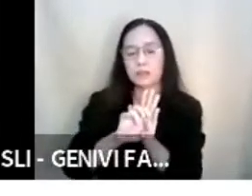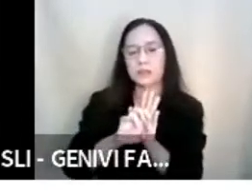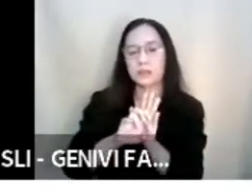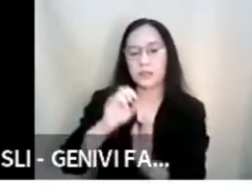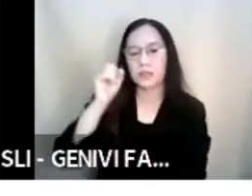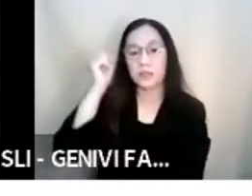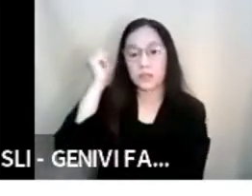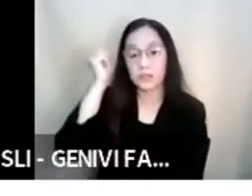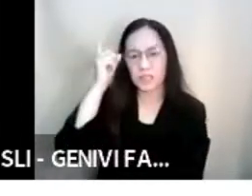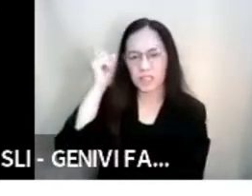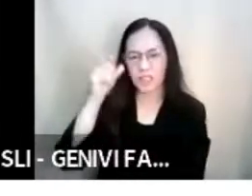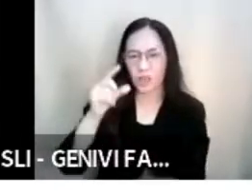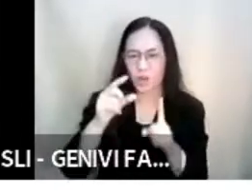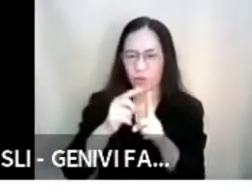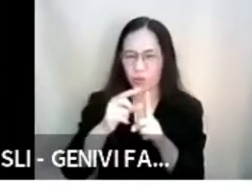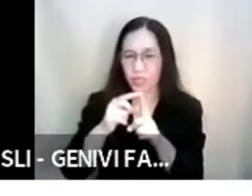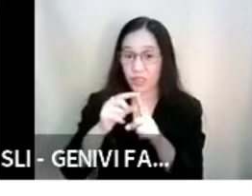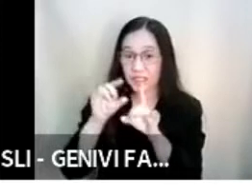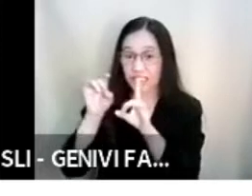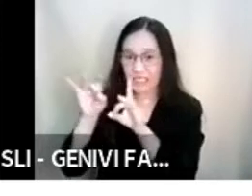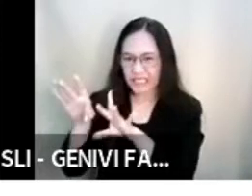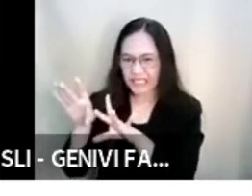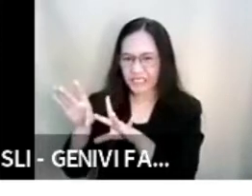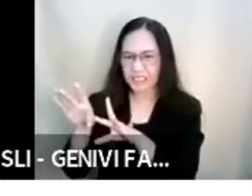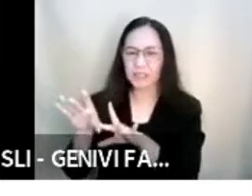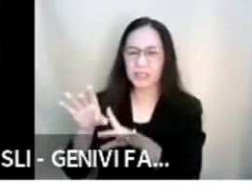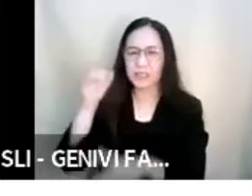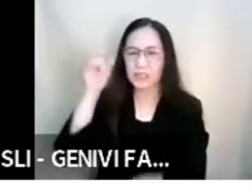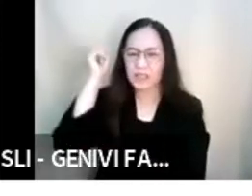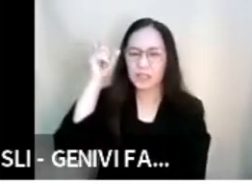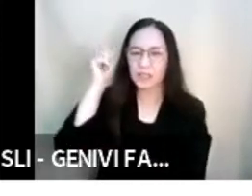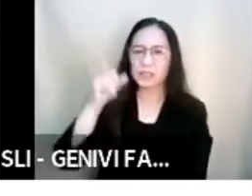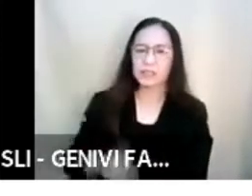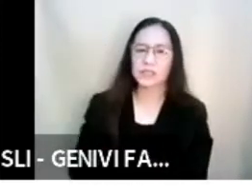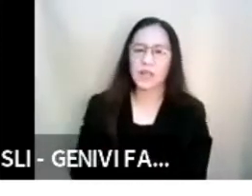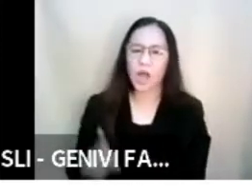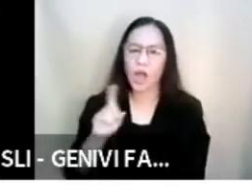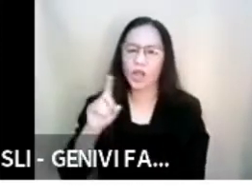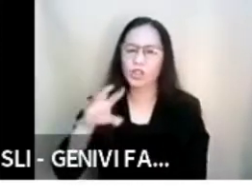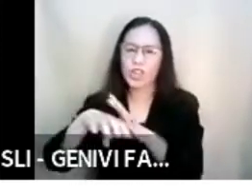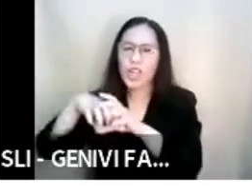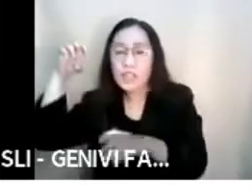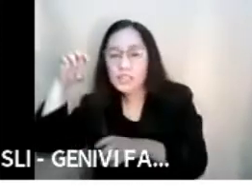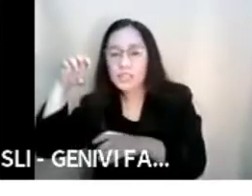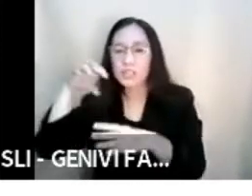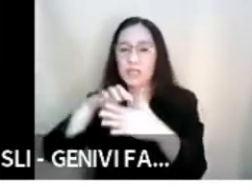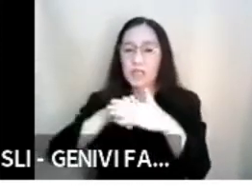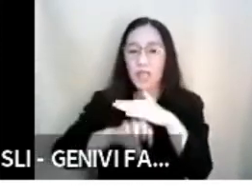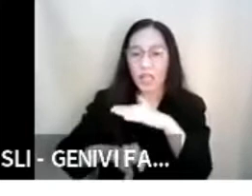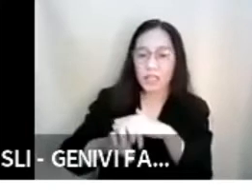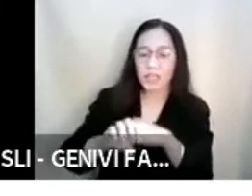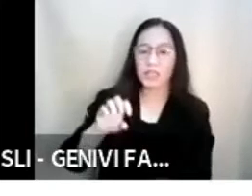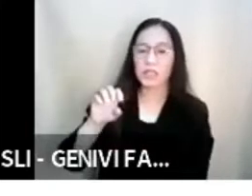yung word na danger or naiintindihan ba nila anong ibig sabihin ng exit, enter, on,